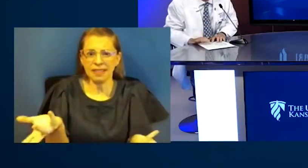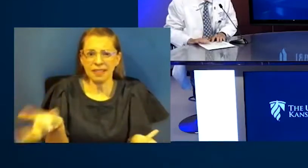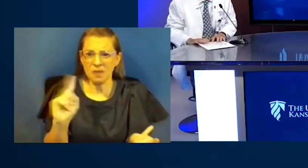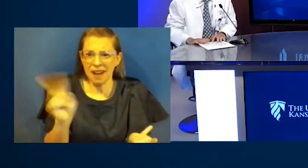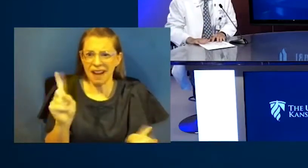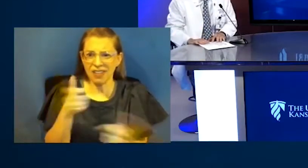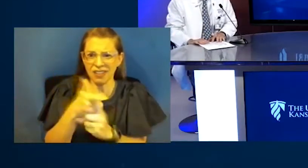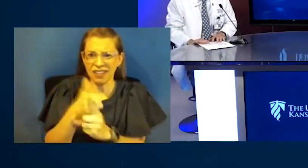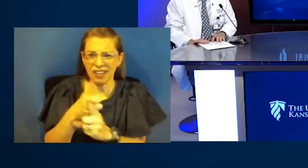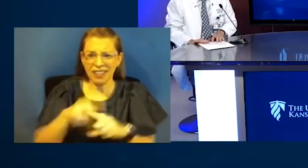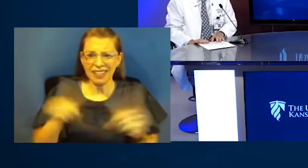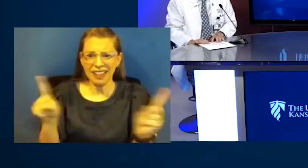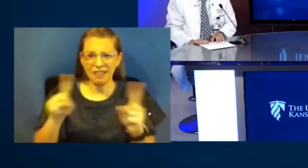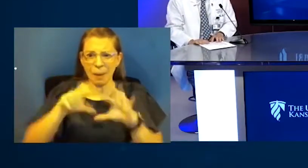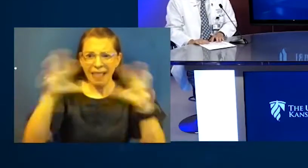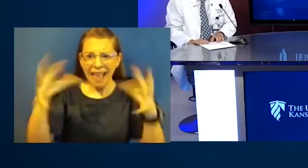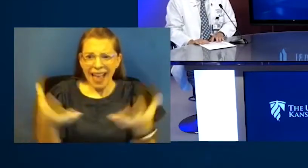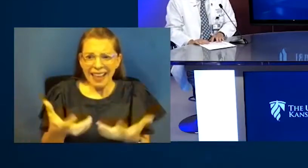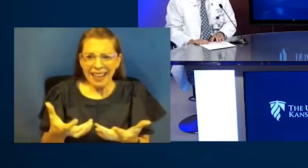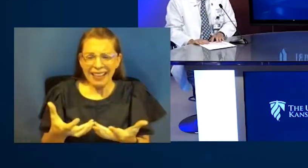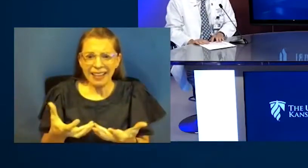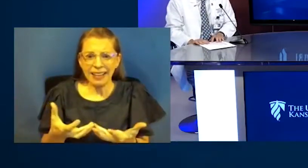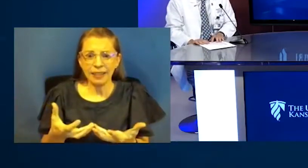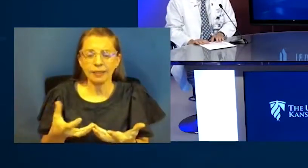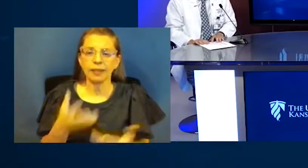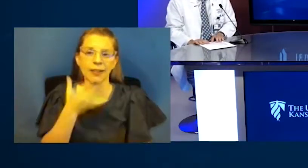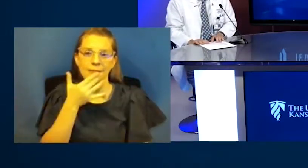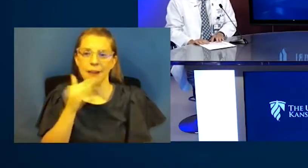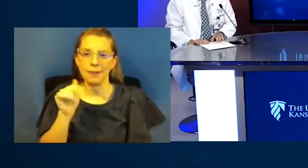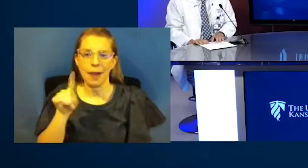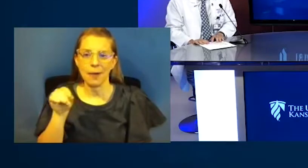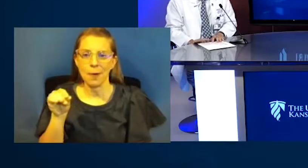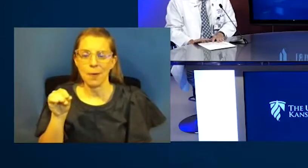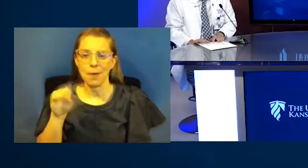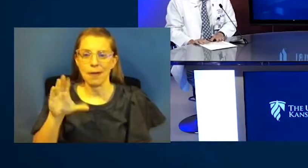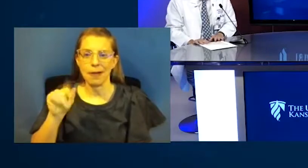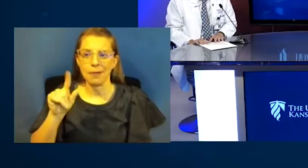planet. No, it's Colorado. It's not a different planet.